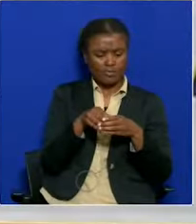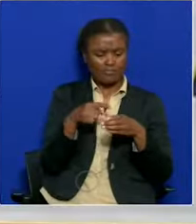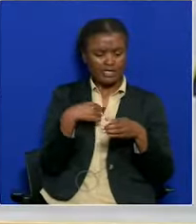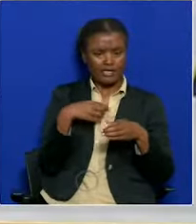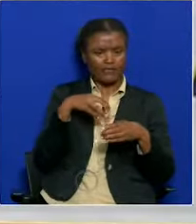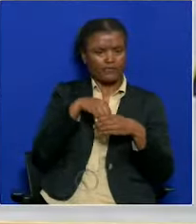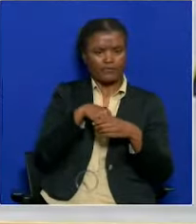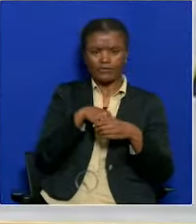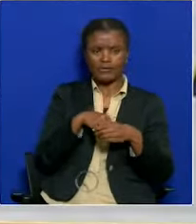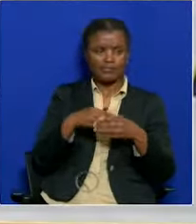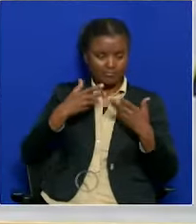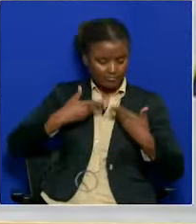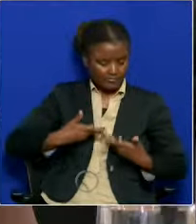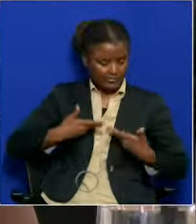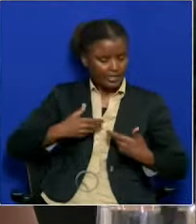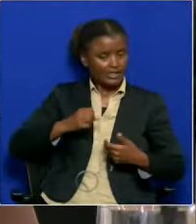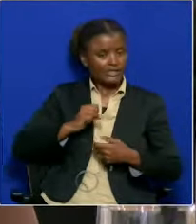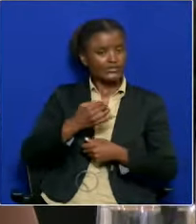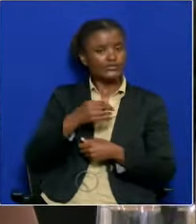the SAPS.